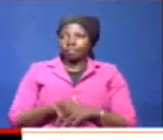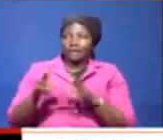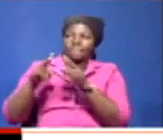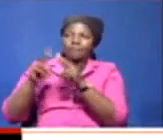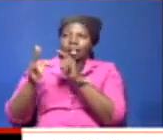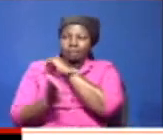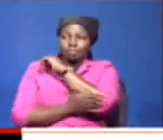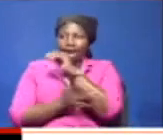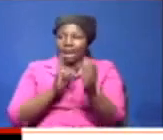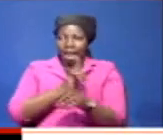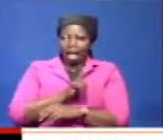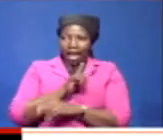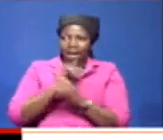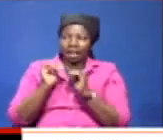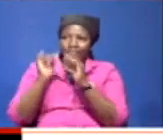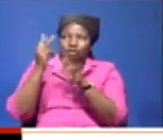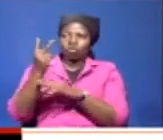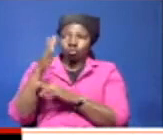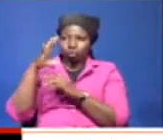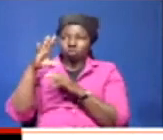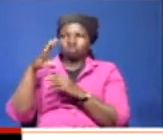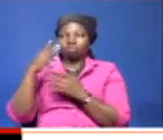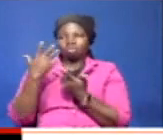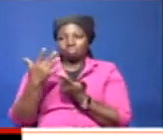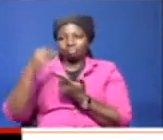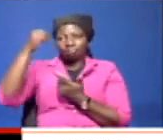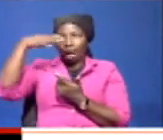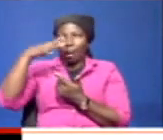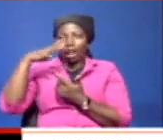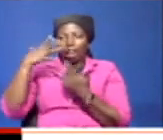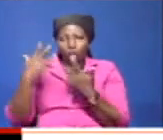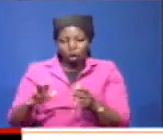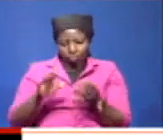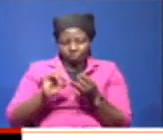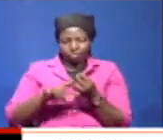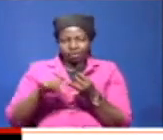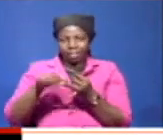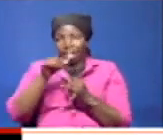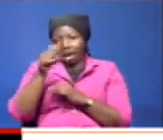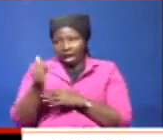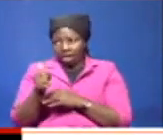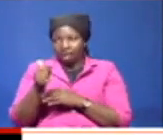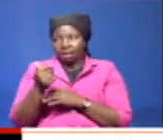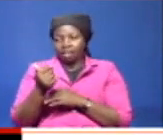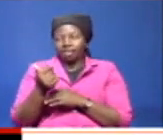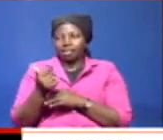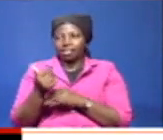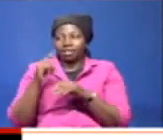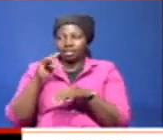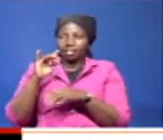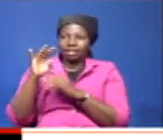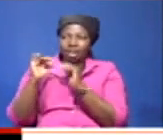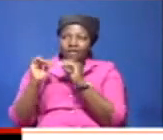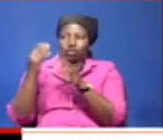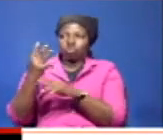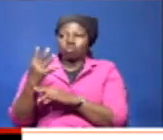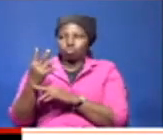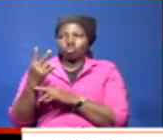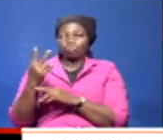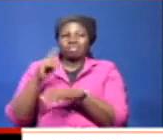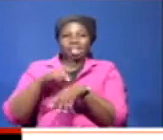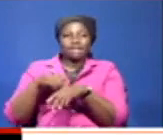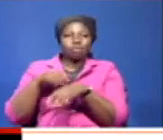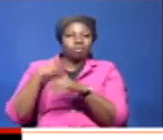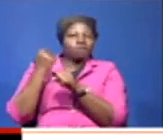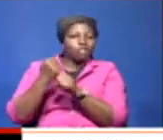of power. Same stage, alternator failure. By the time he was doing the wet stage, he even said his motivation was down. He